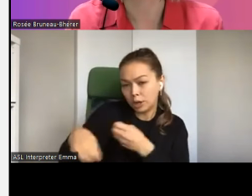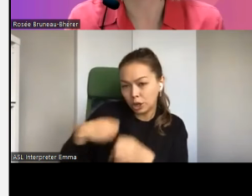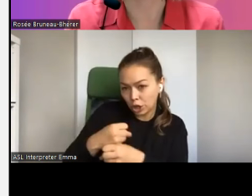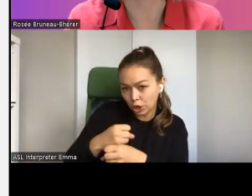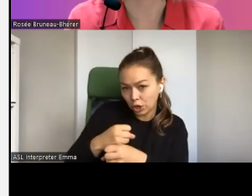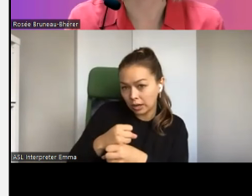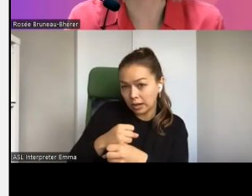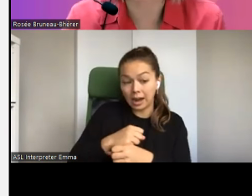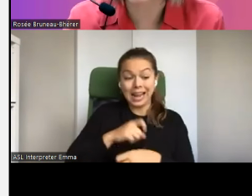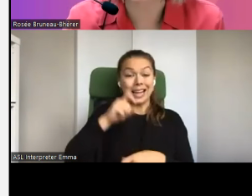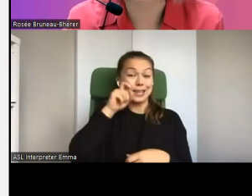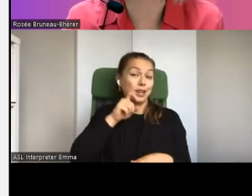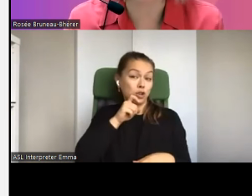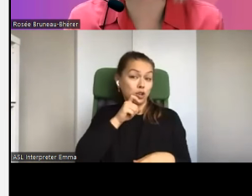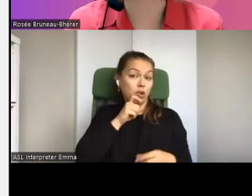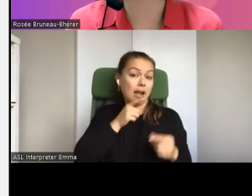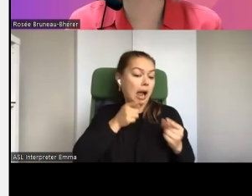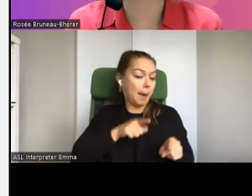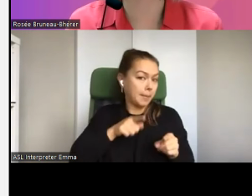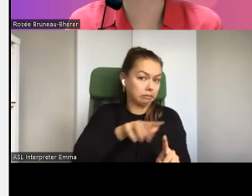problems, and